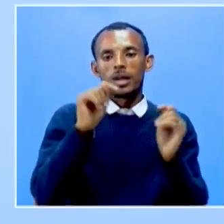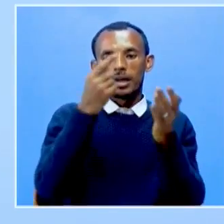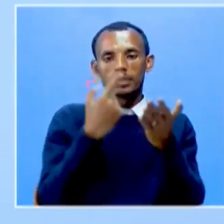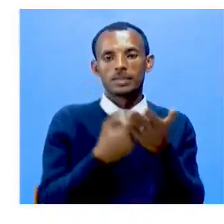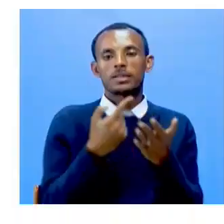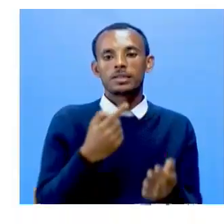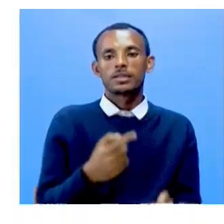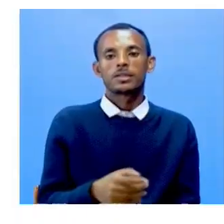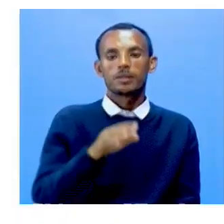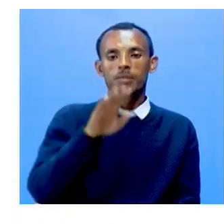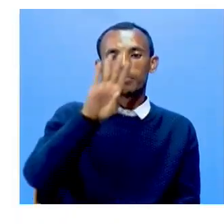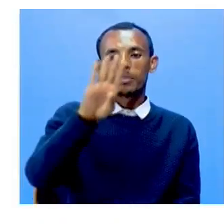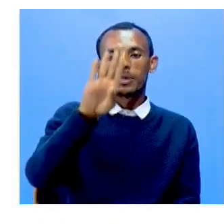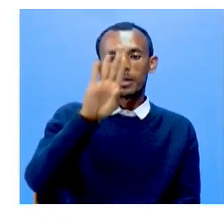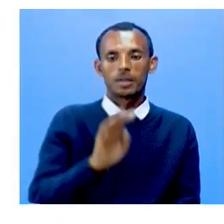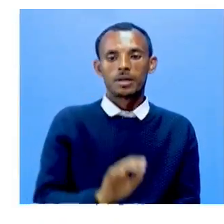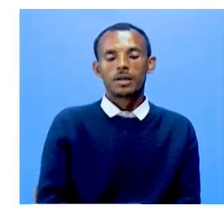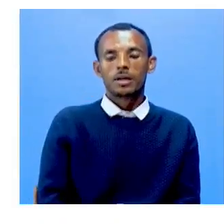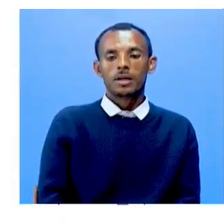B.